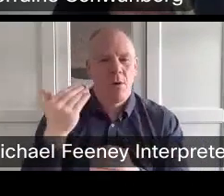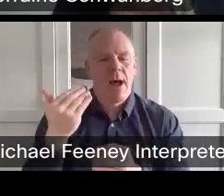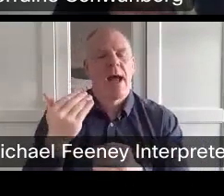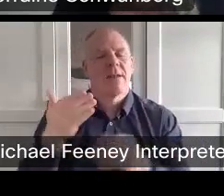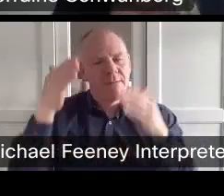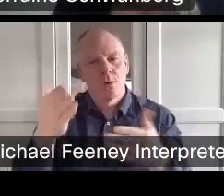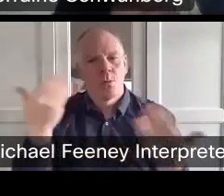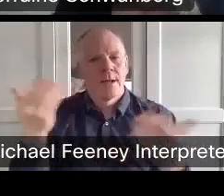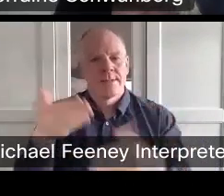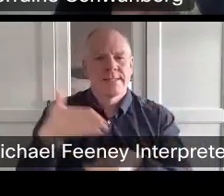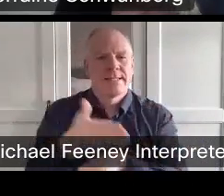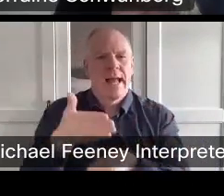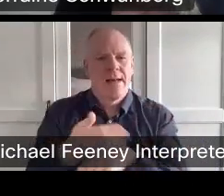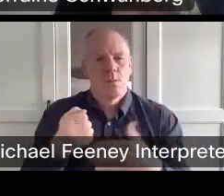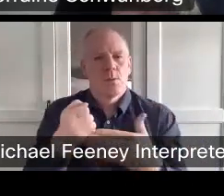well.